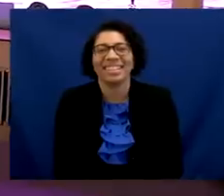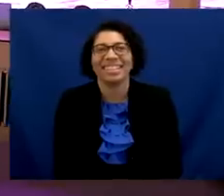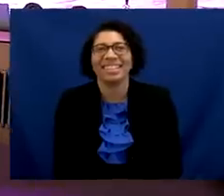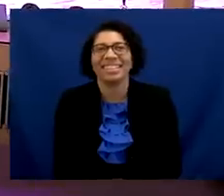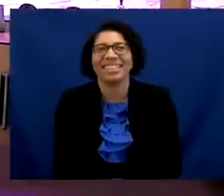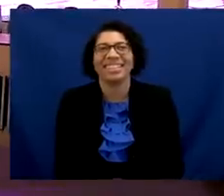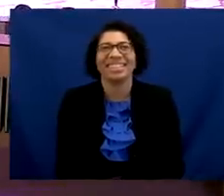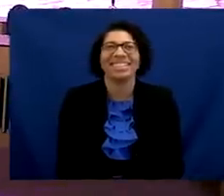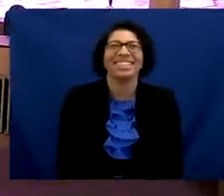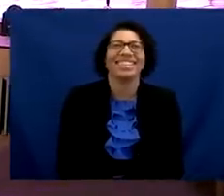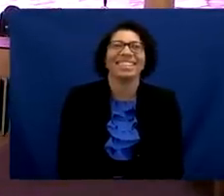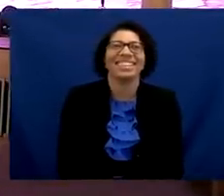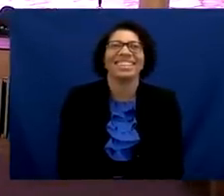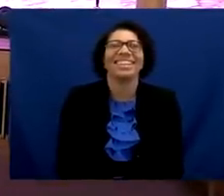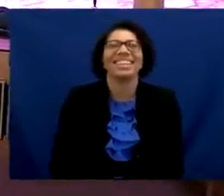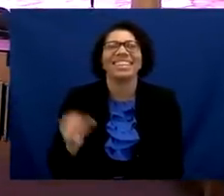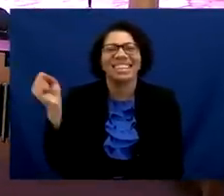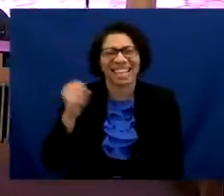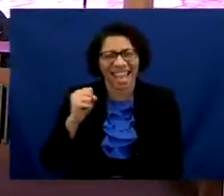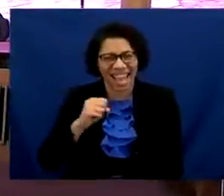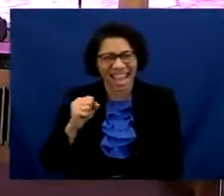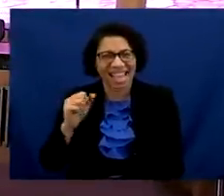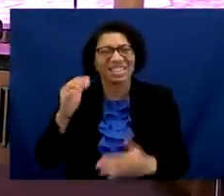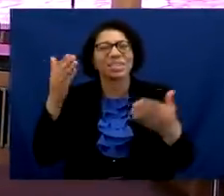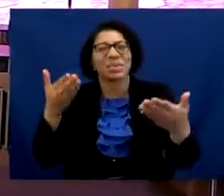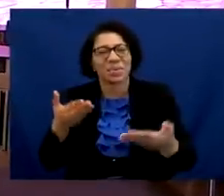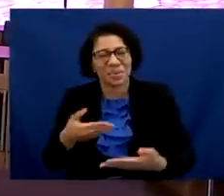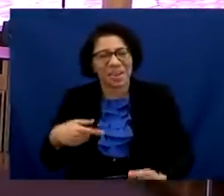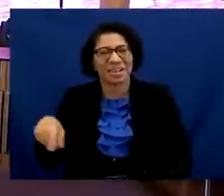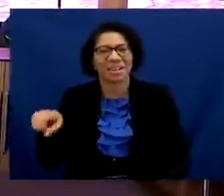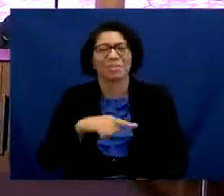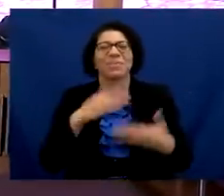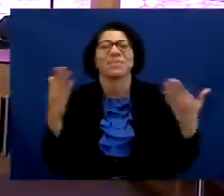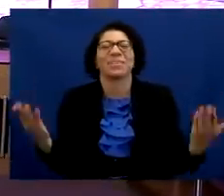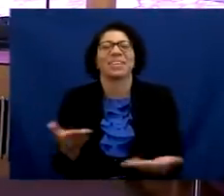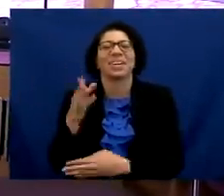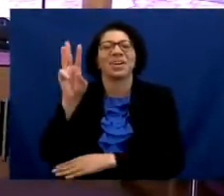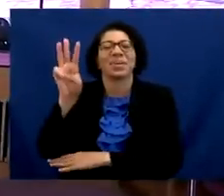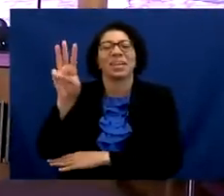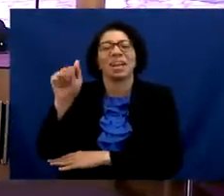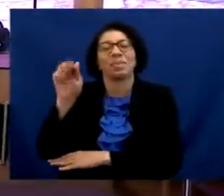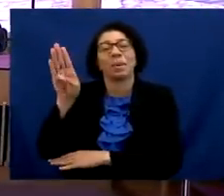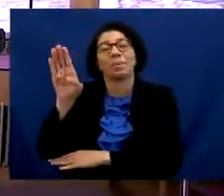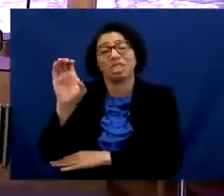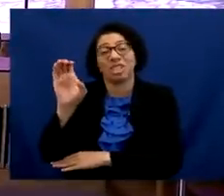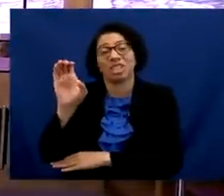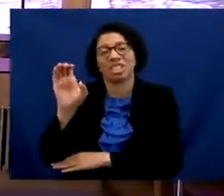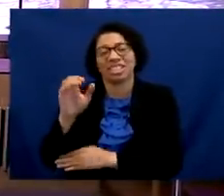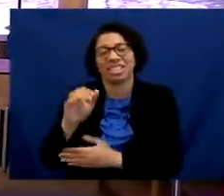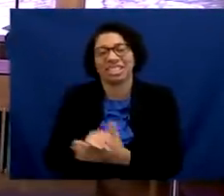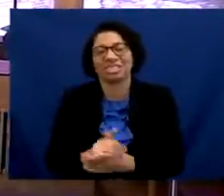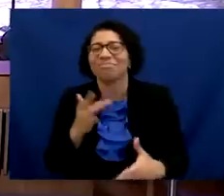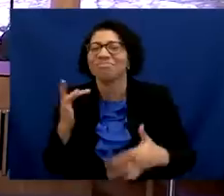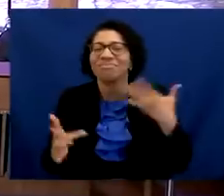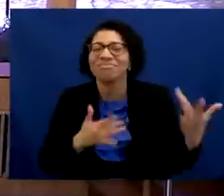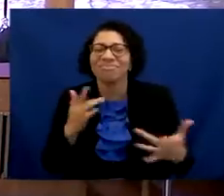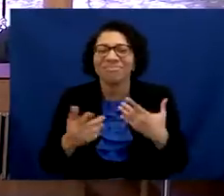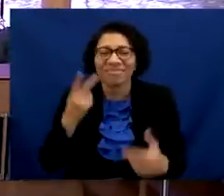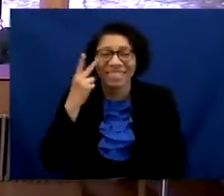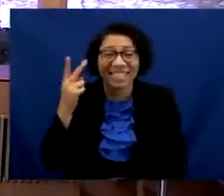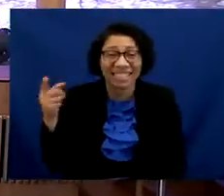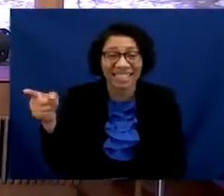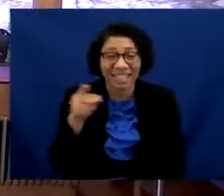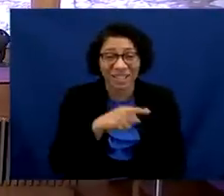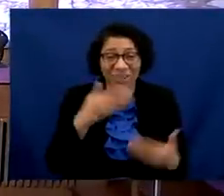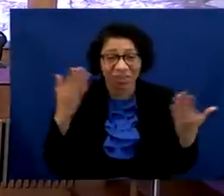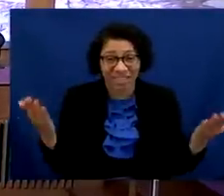Welcome you to Wheeler Avenue Baptist Church. What a joy it is to see each of you who has made your way